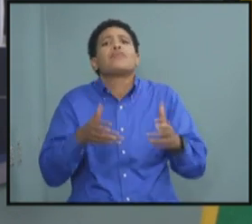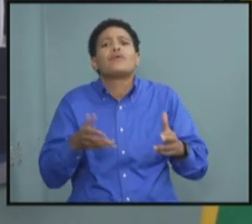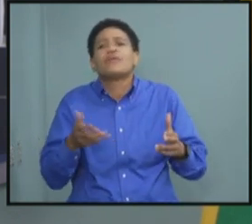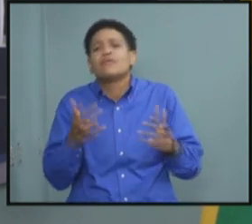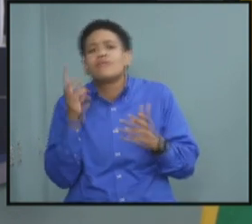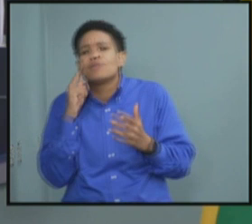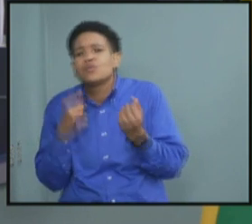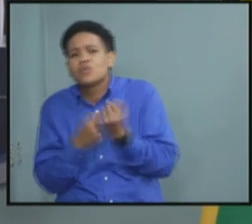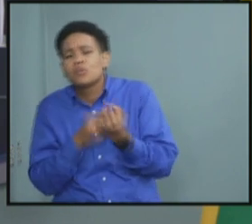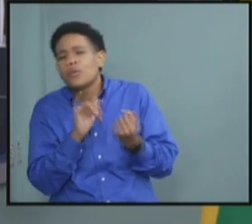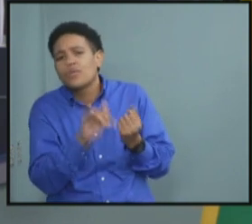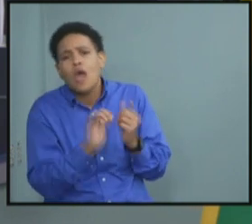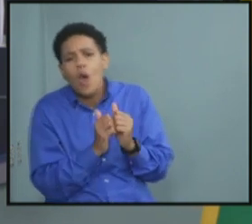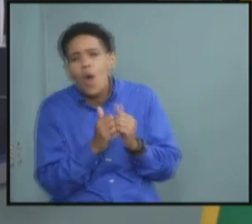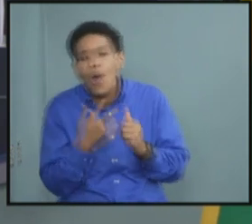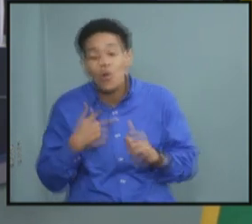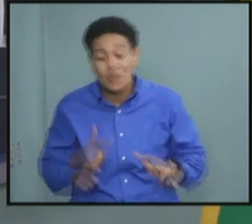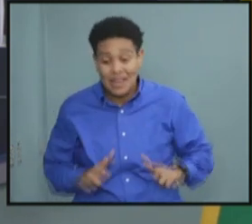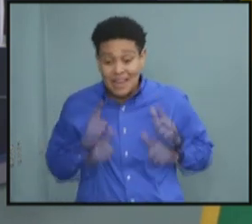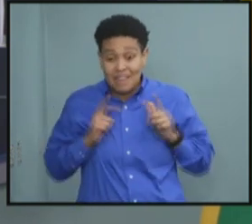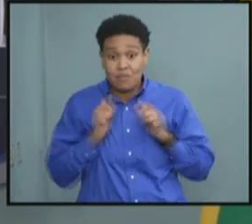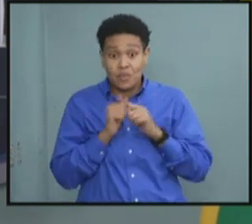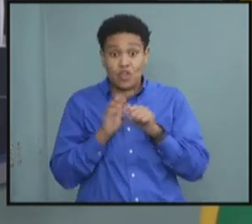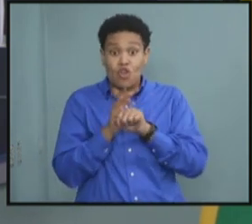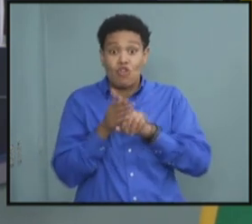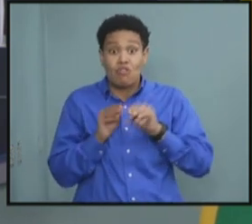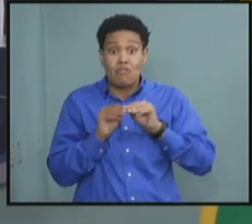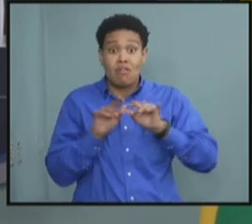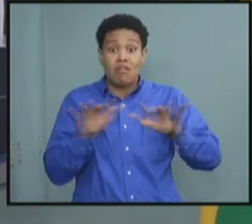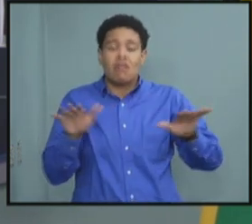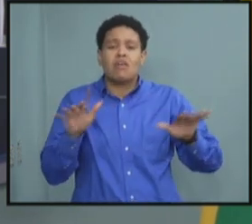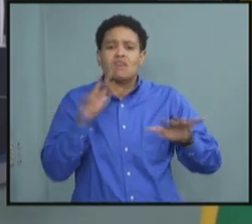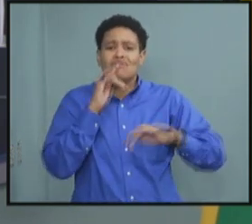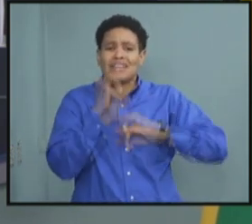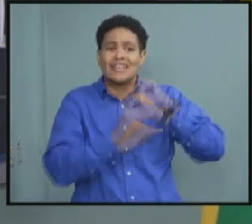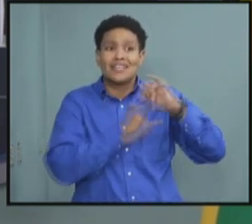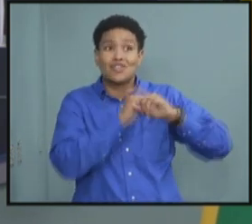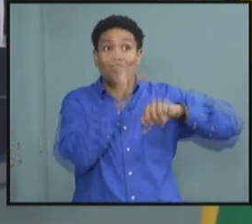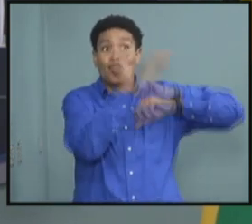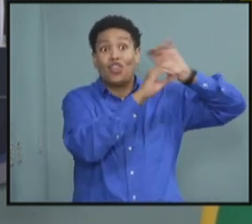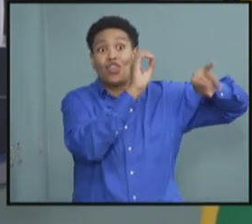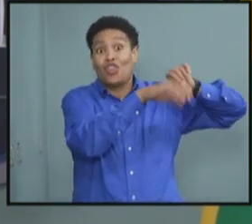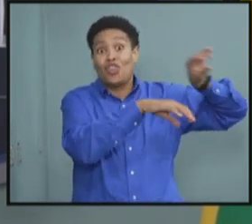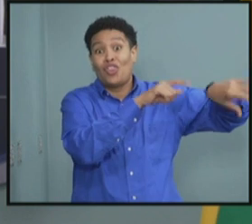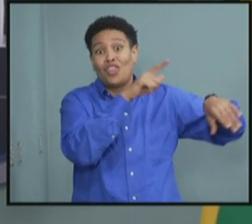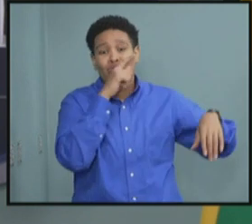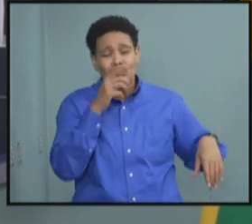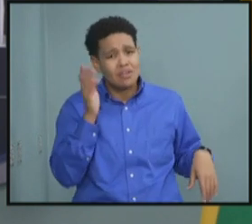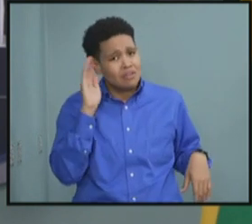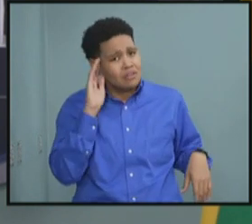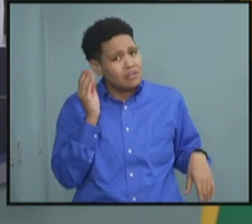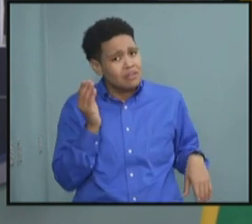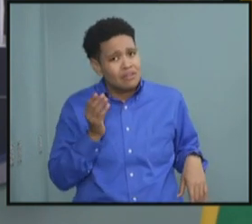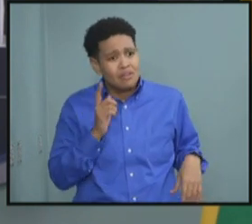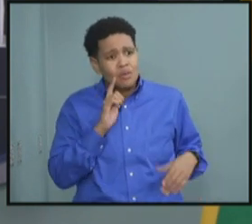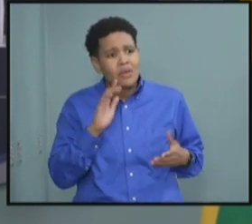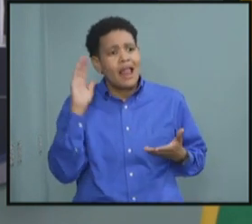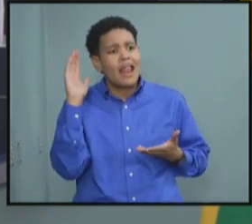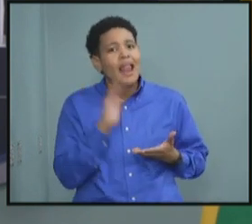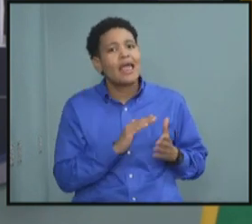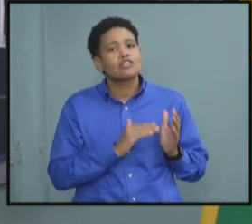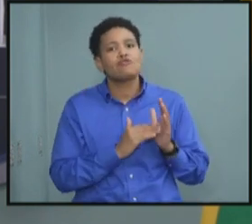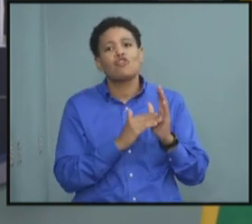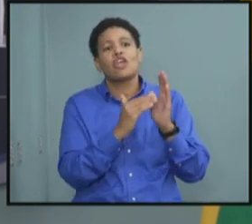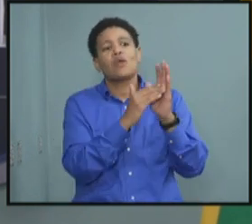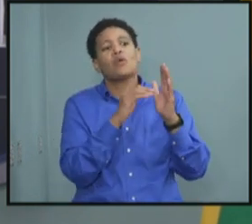Because as we live with COVID, institutional arrangements are going to become less frequent,